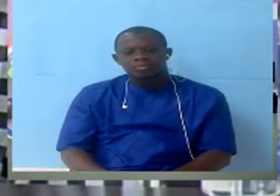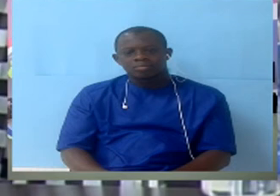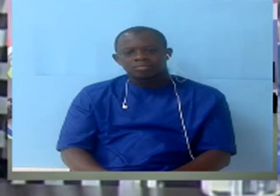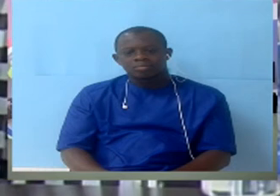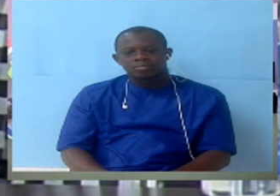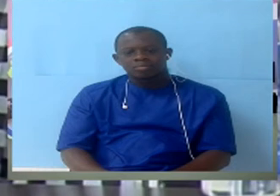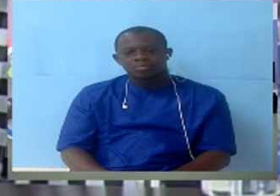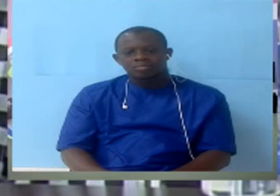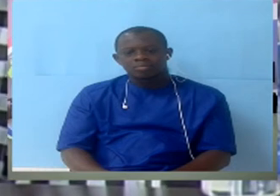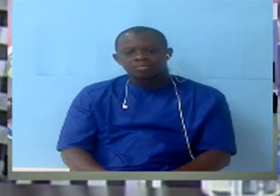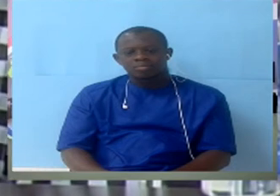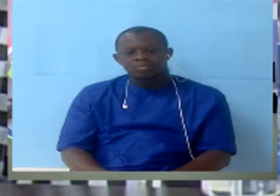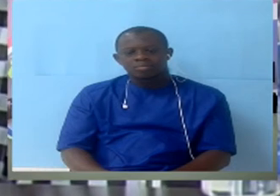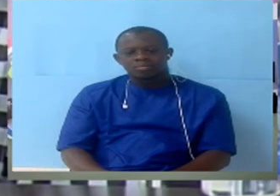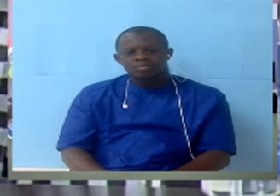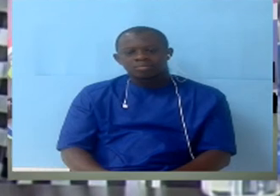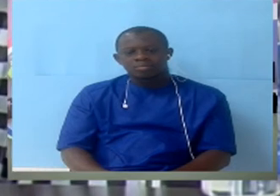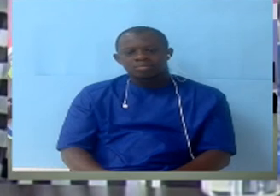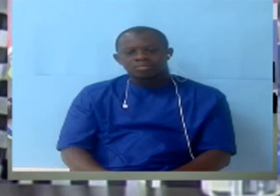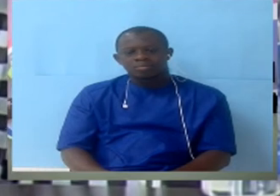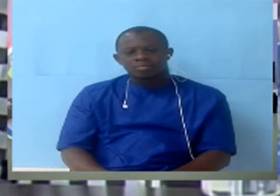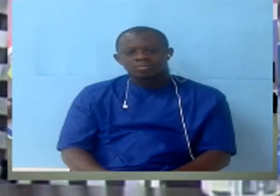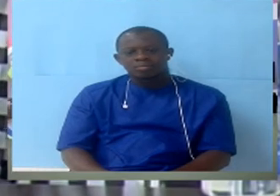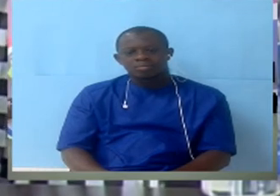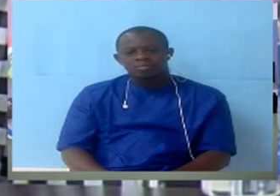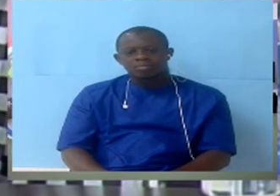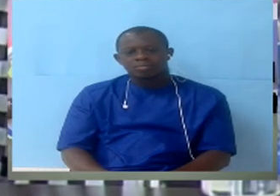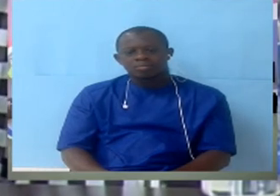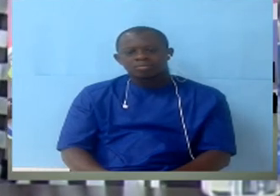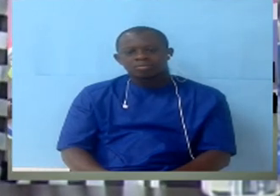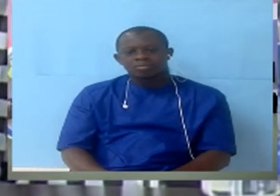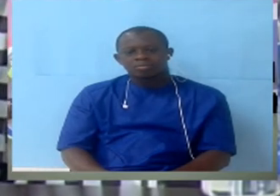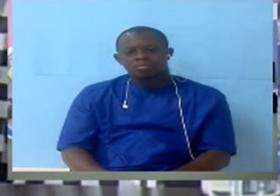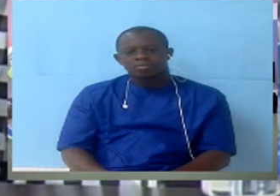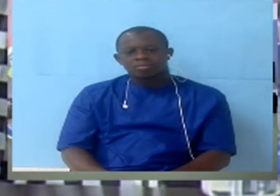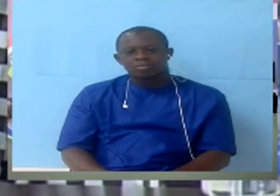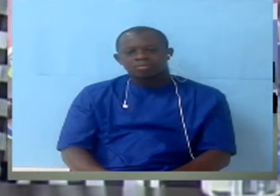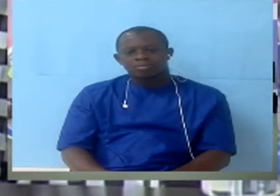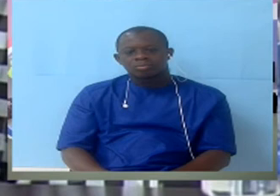2008, 2007, I used to border post lanung around Kafuta Tumbung in around the border